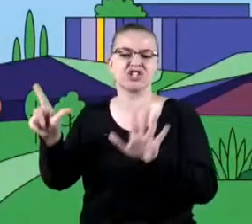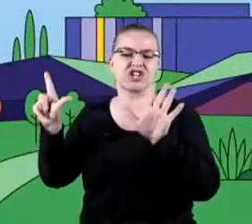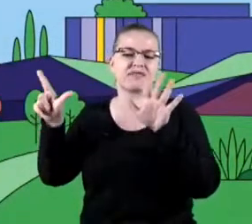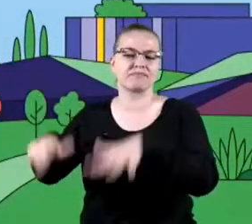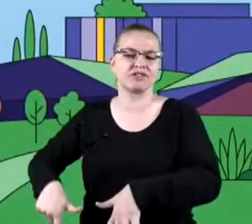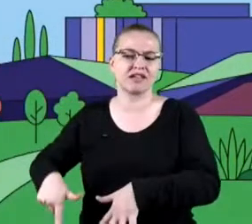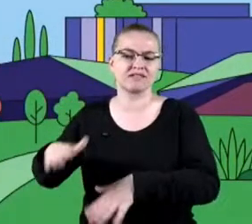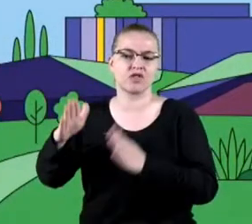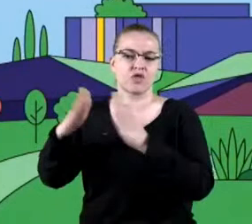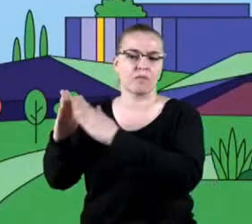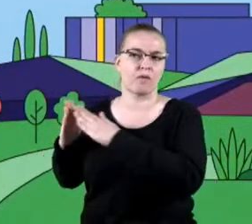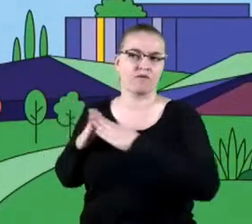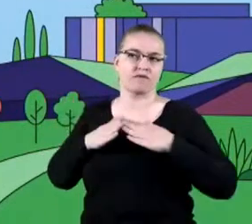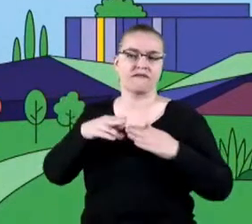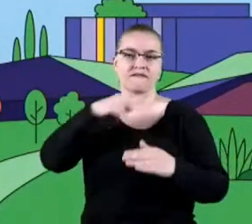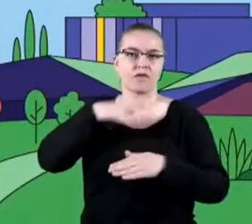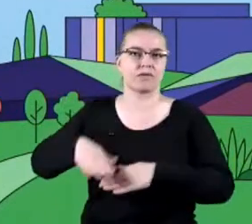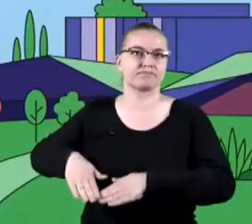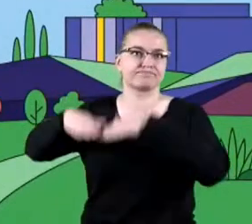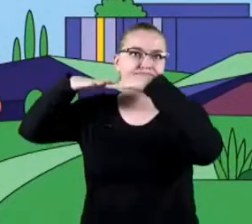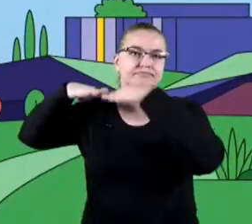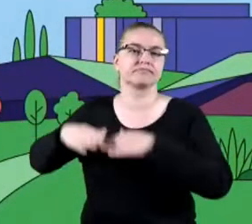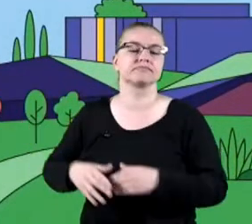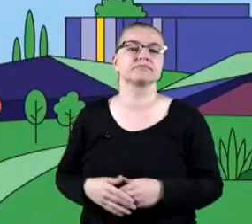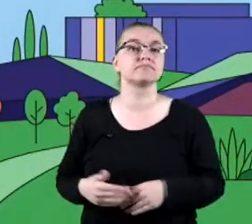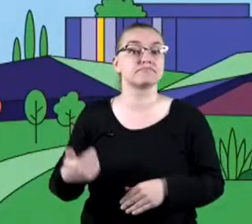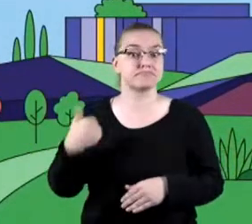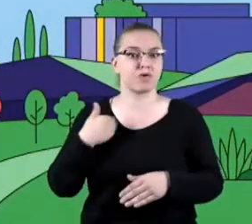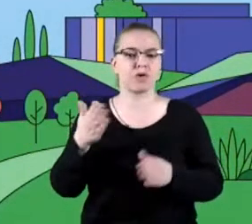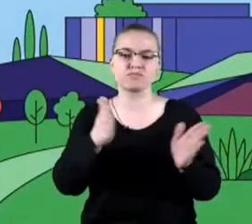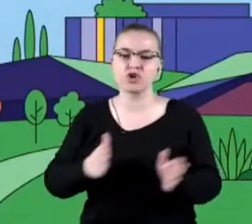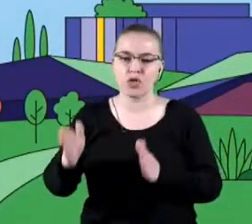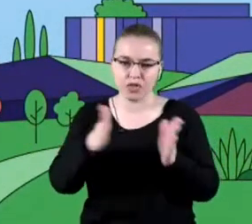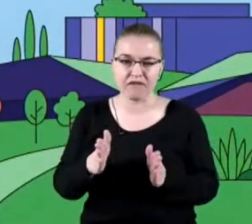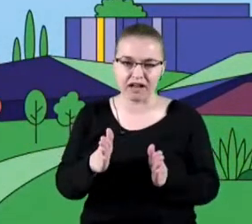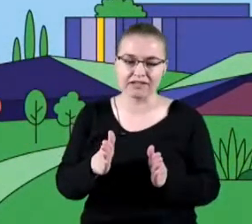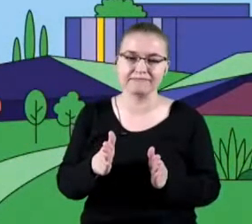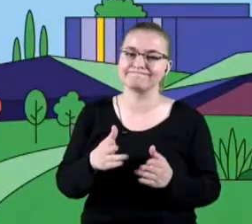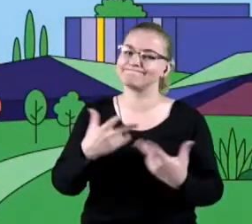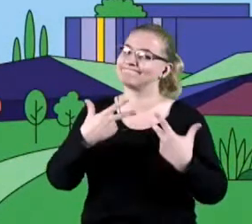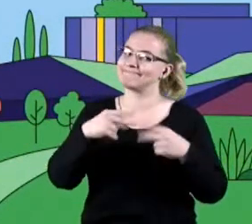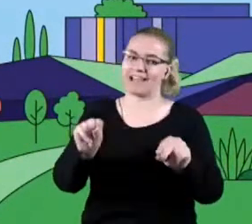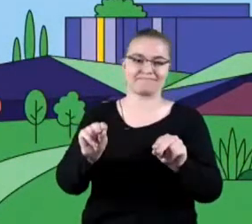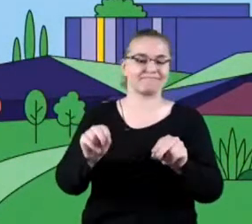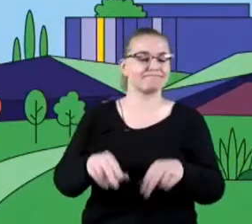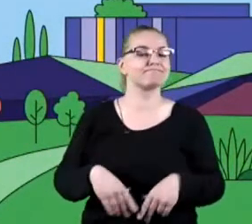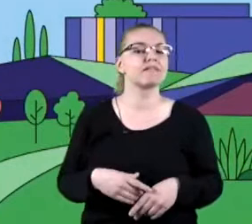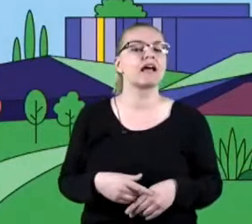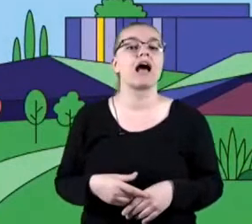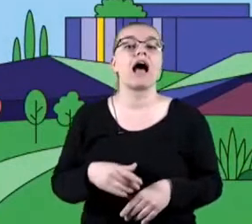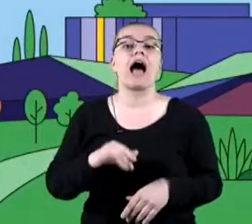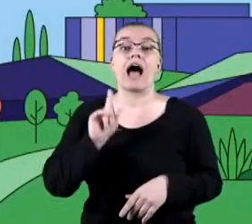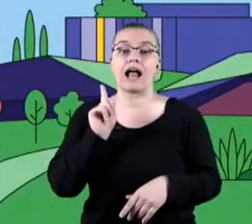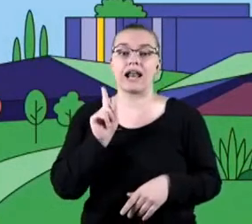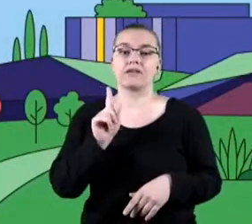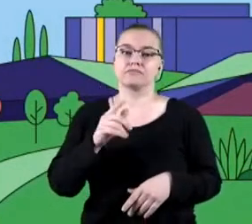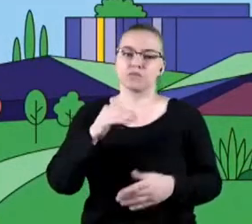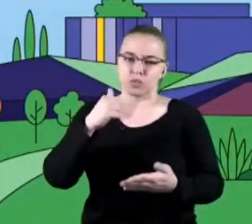both calamities? Sadly, the answer is no. But how did we handle the